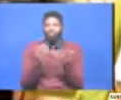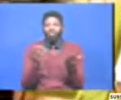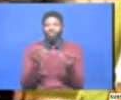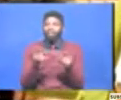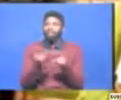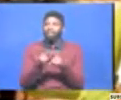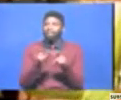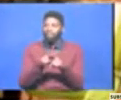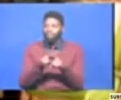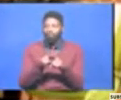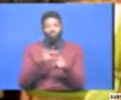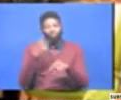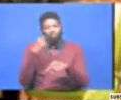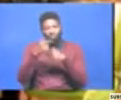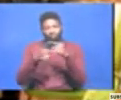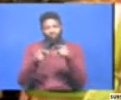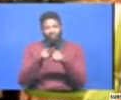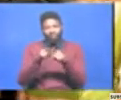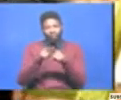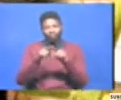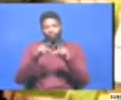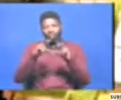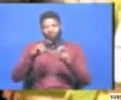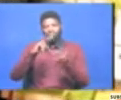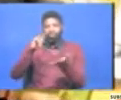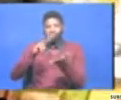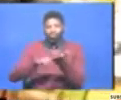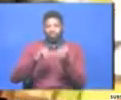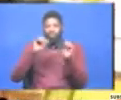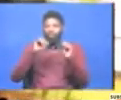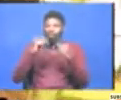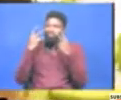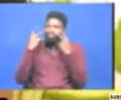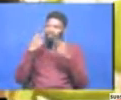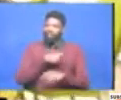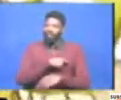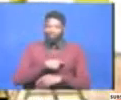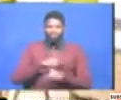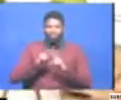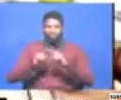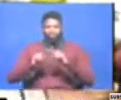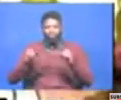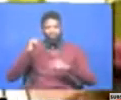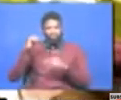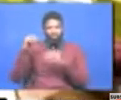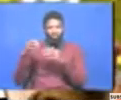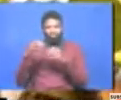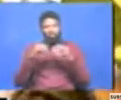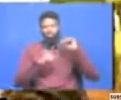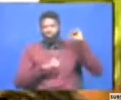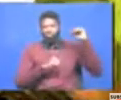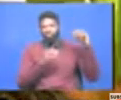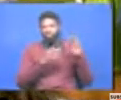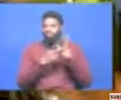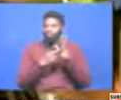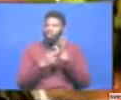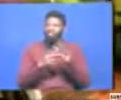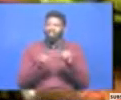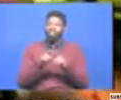is ongoing, and we can be able to spot a couple of agents representing different political parties as well as